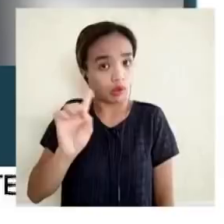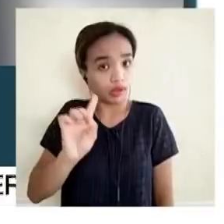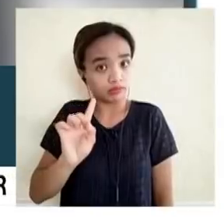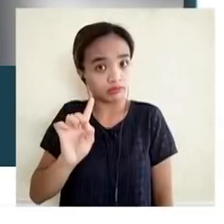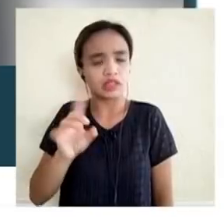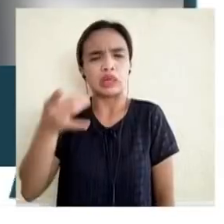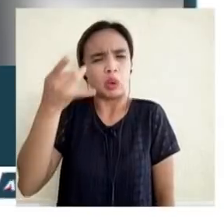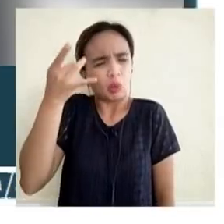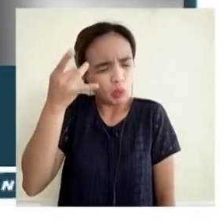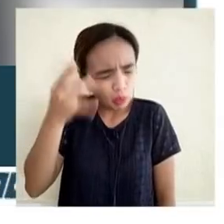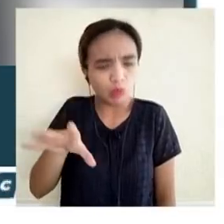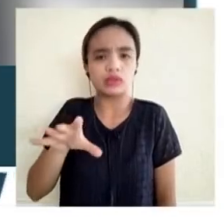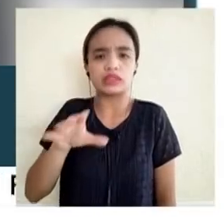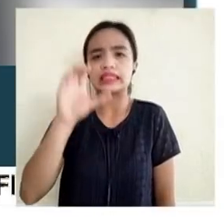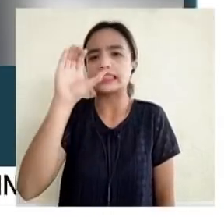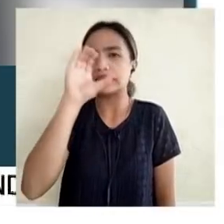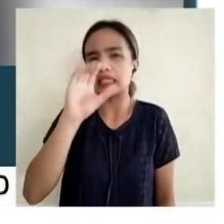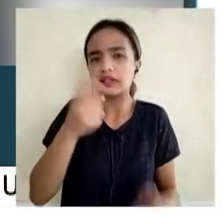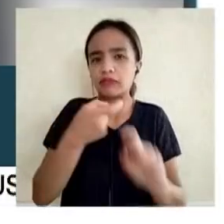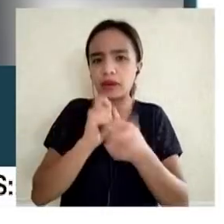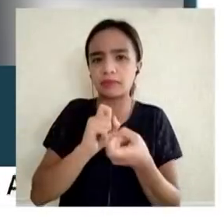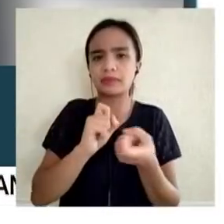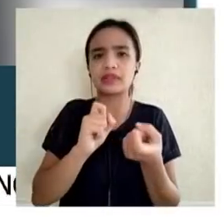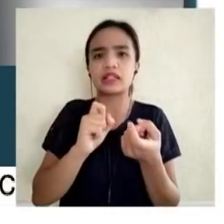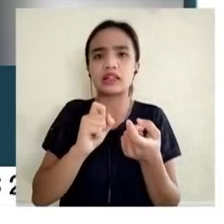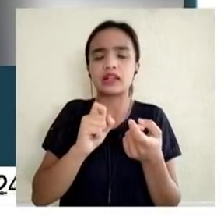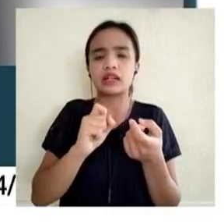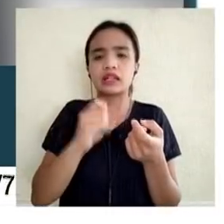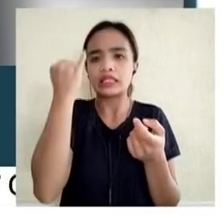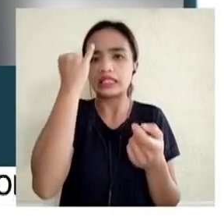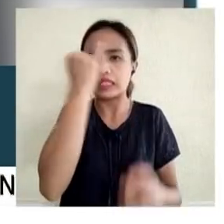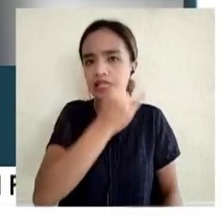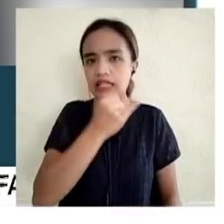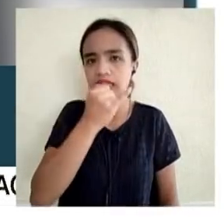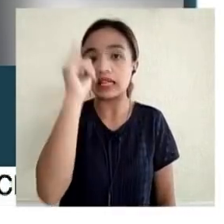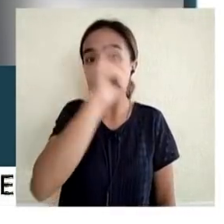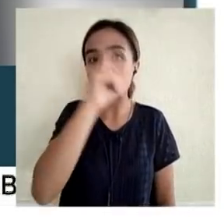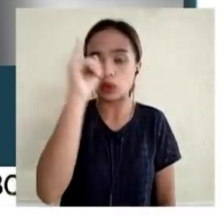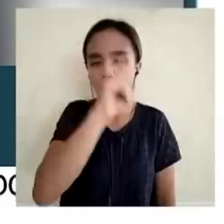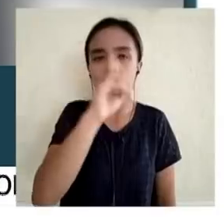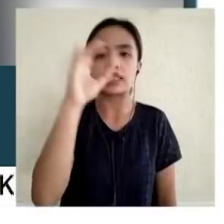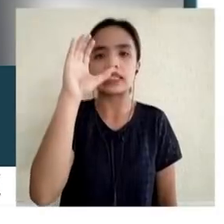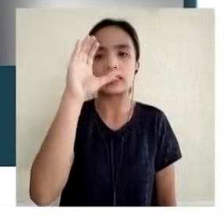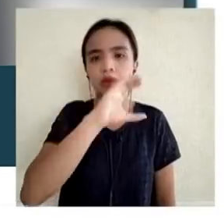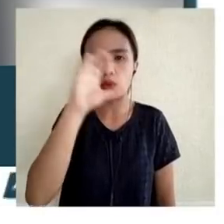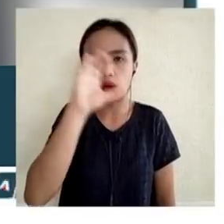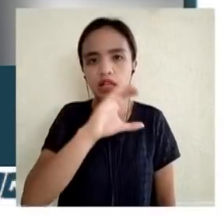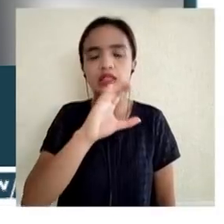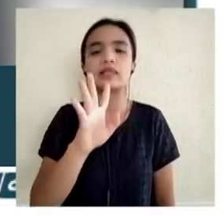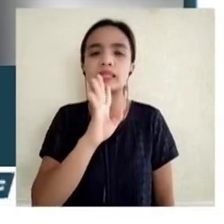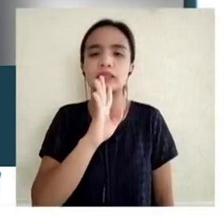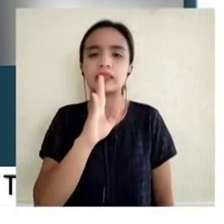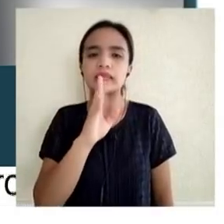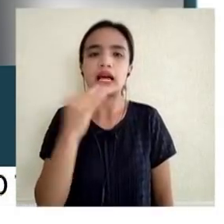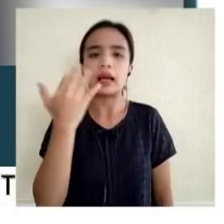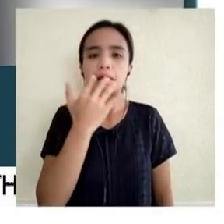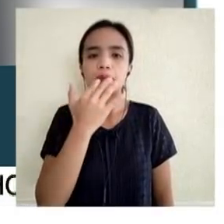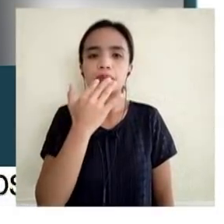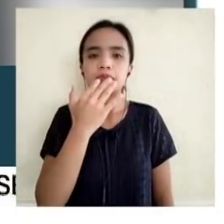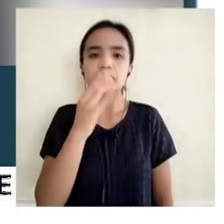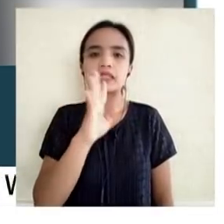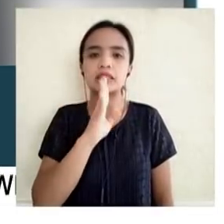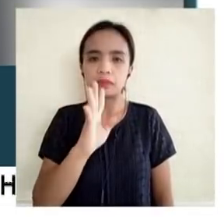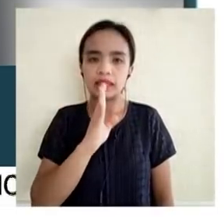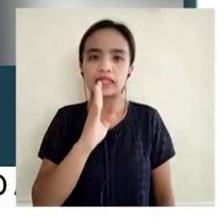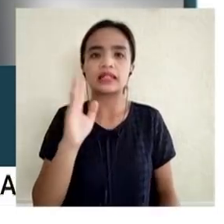only Cebuano and Ilonggo-speaking presidential candidate, Carmina. So we will